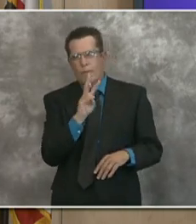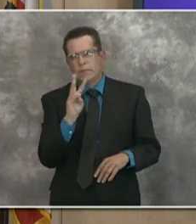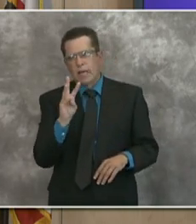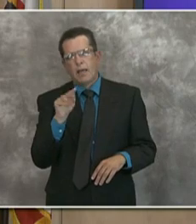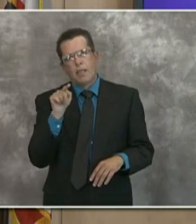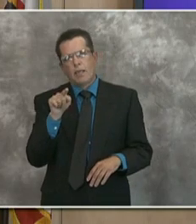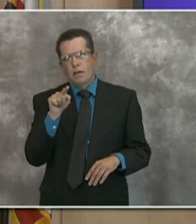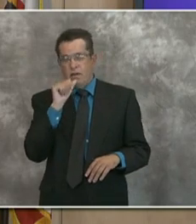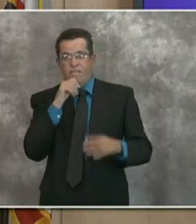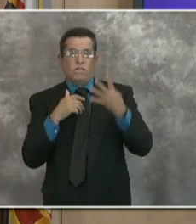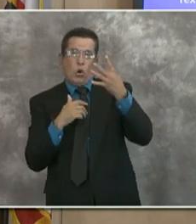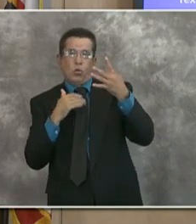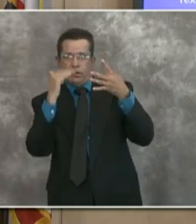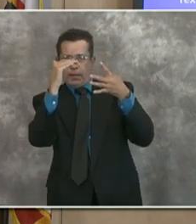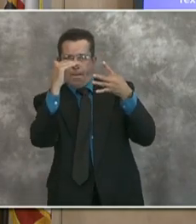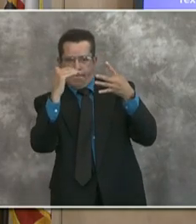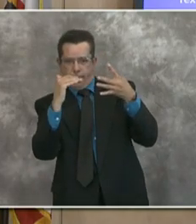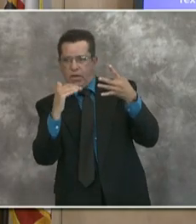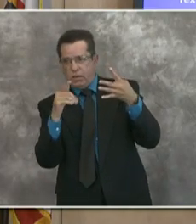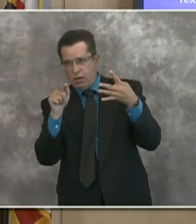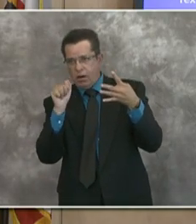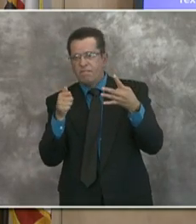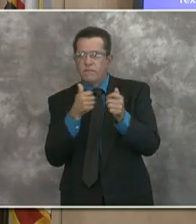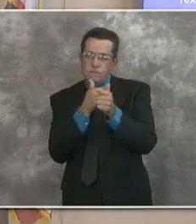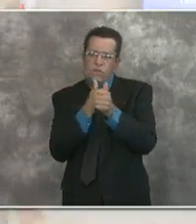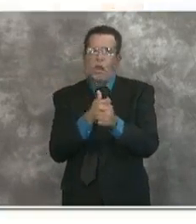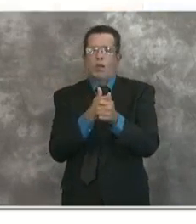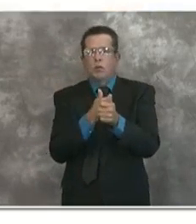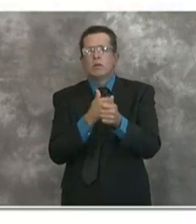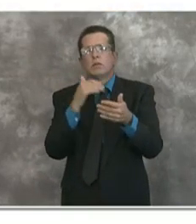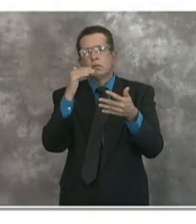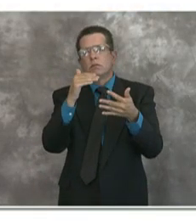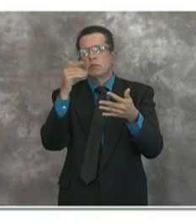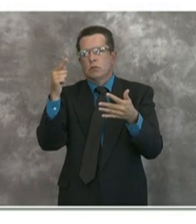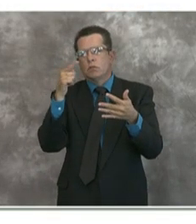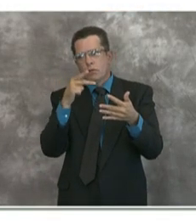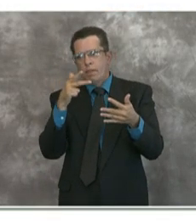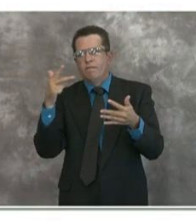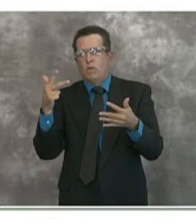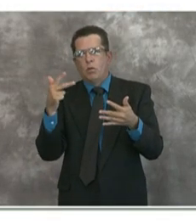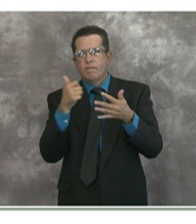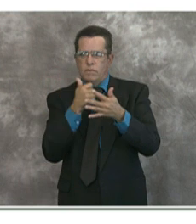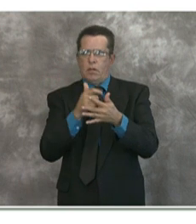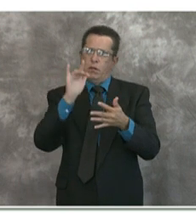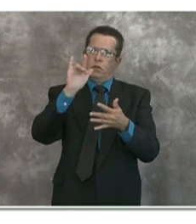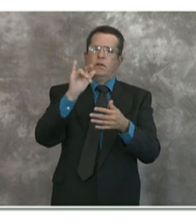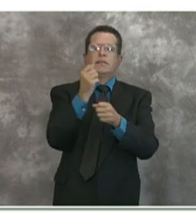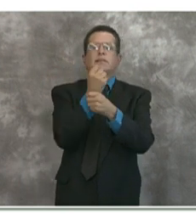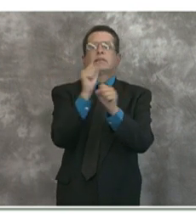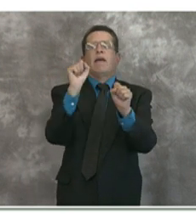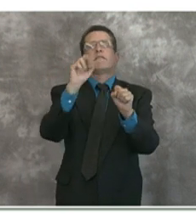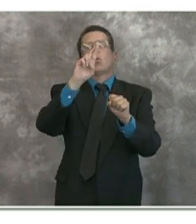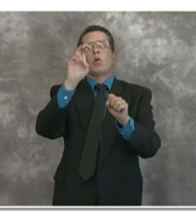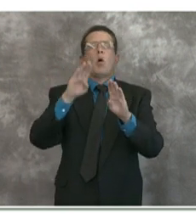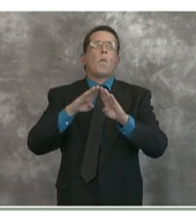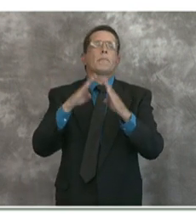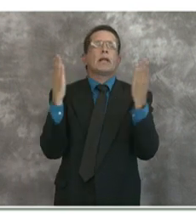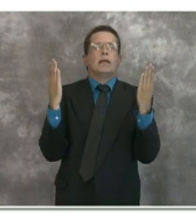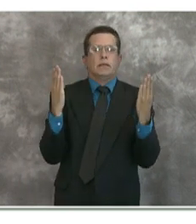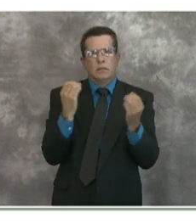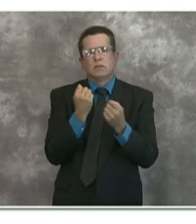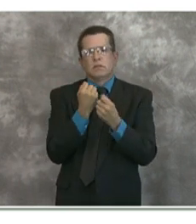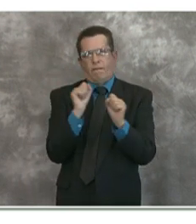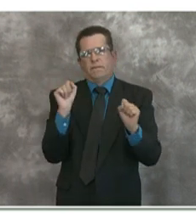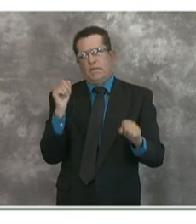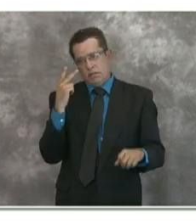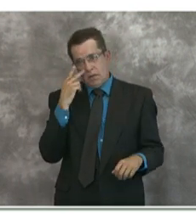simple 4 steps here that you can take in order to be able to do it. The first is you'll click there on Safe Reopening, which you will see